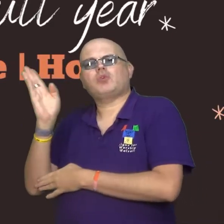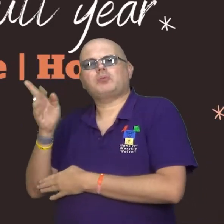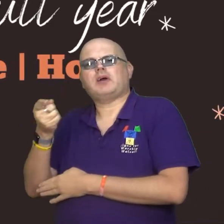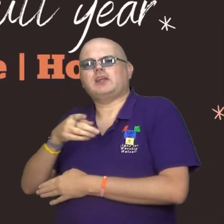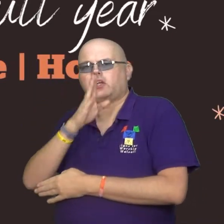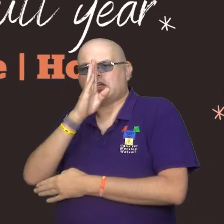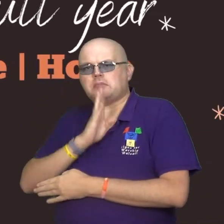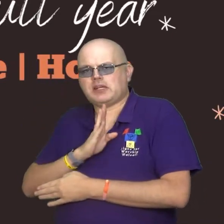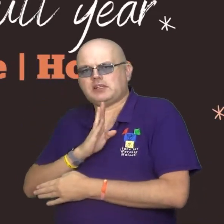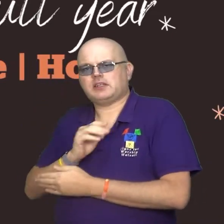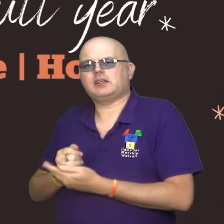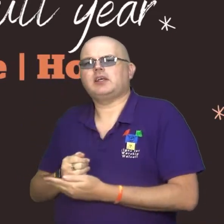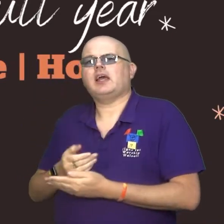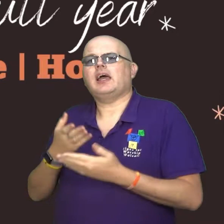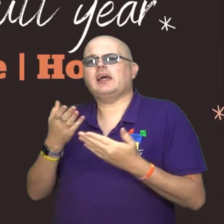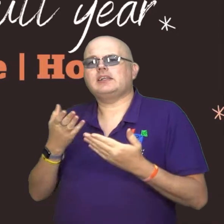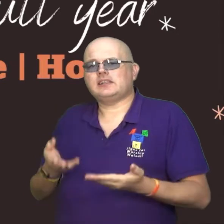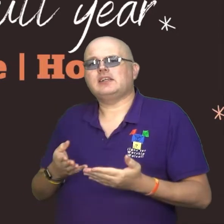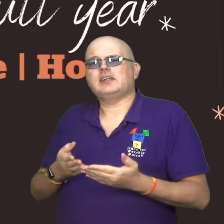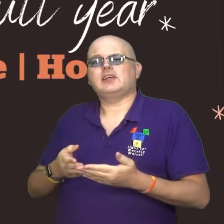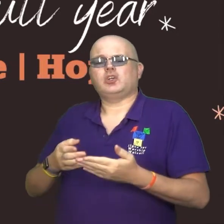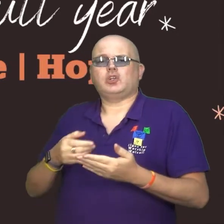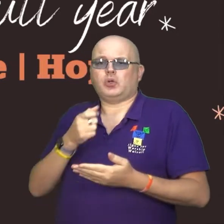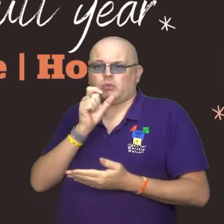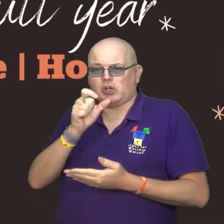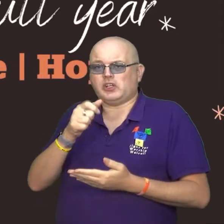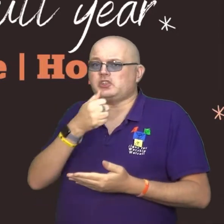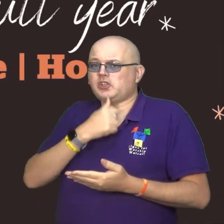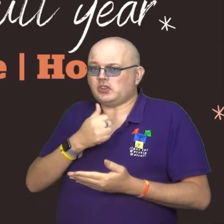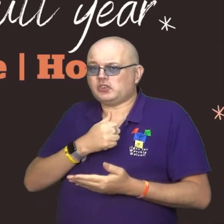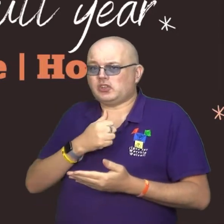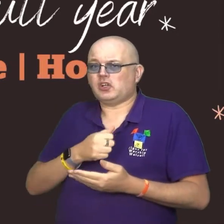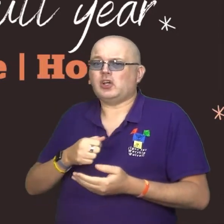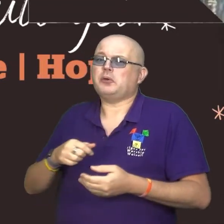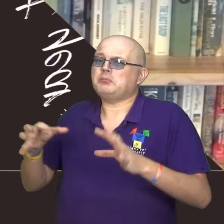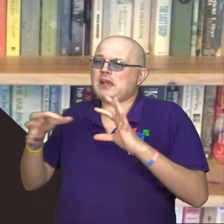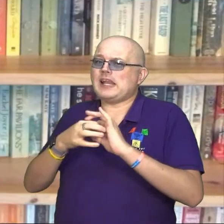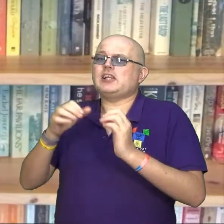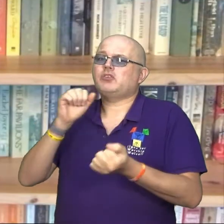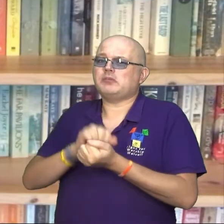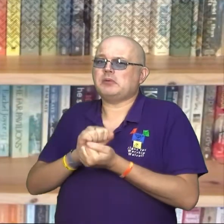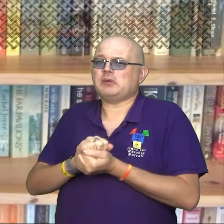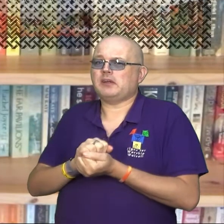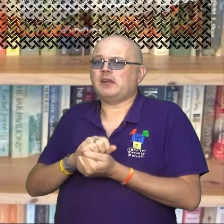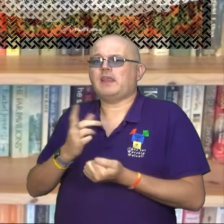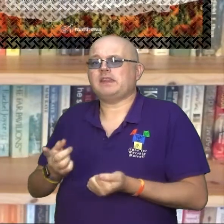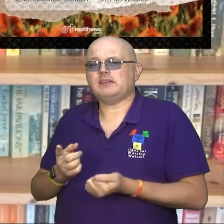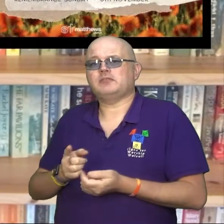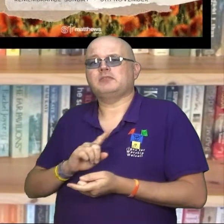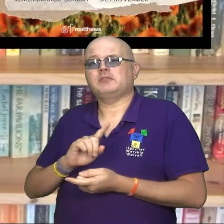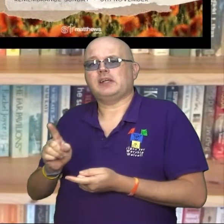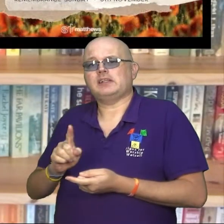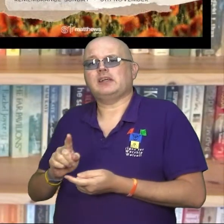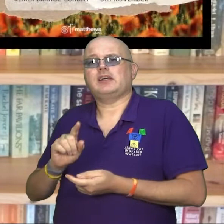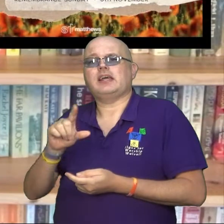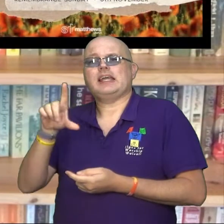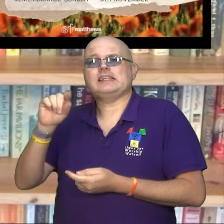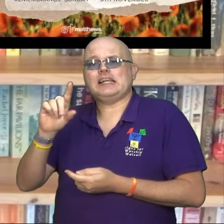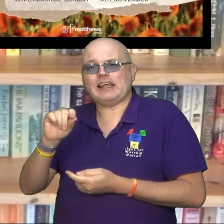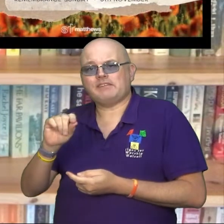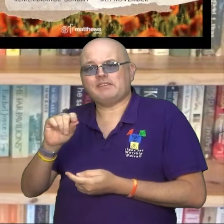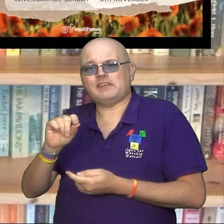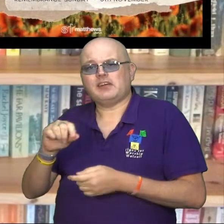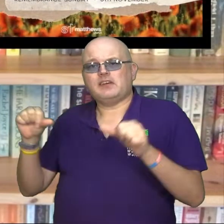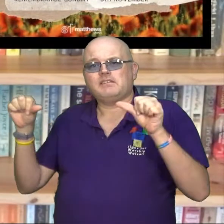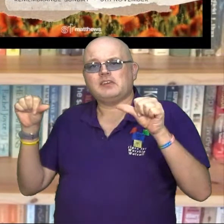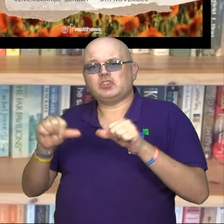will also pick up on the theme of remembrance. Then, following this service on YouTube at 11